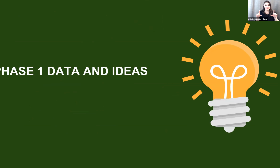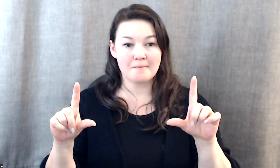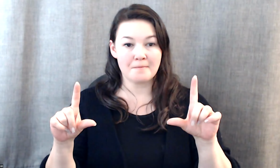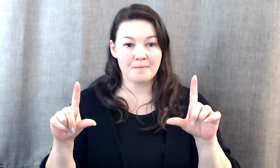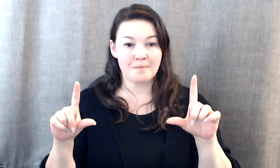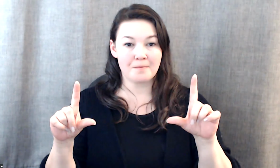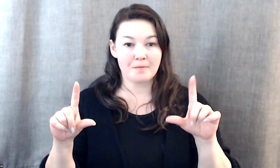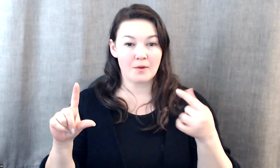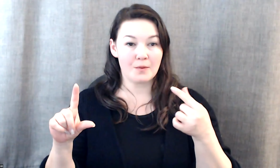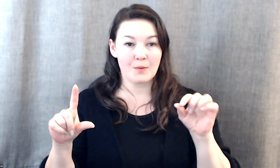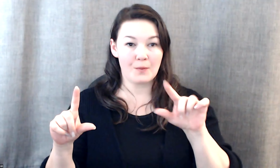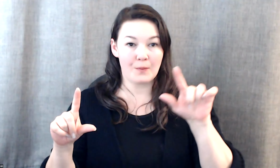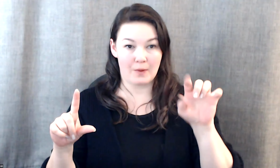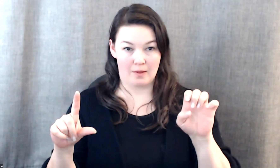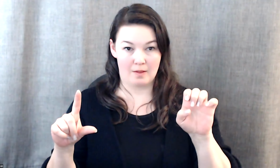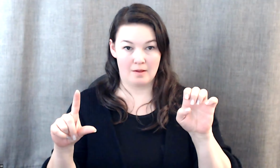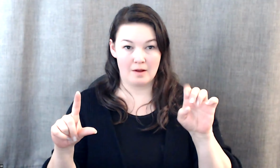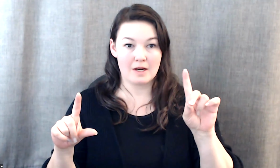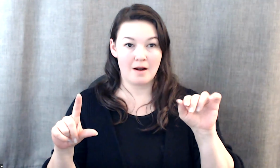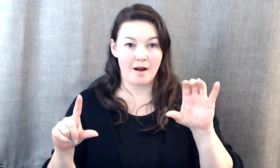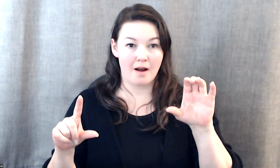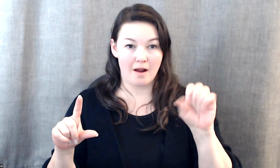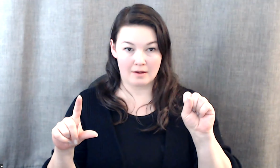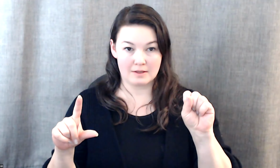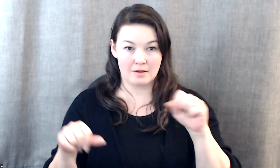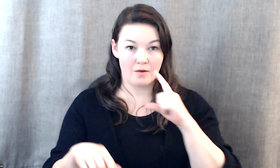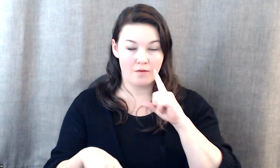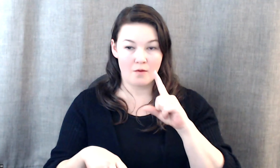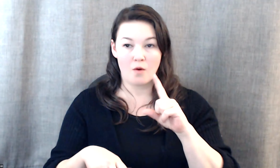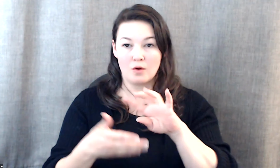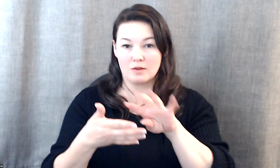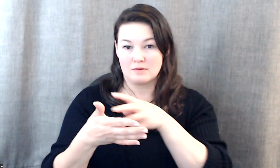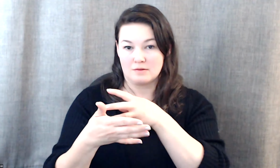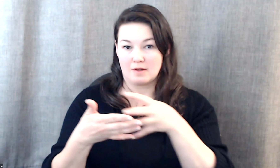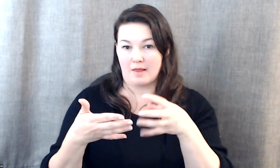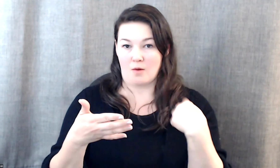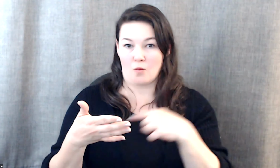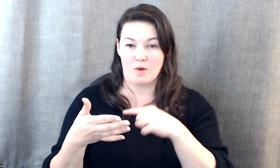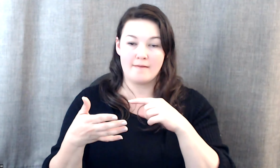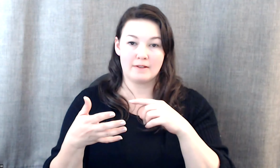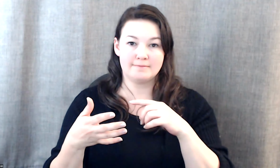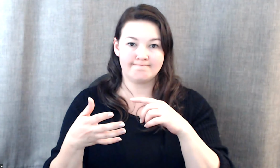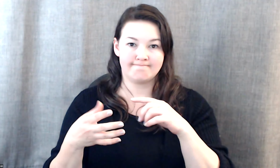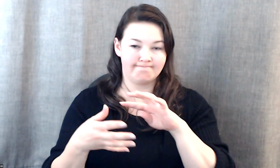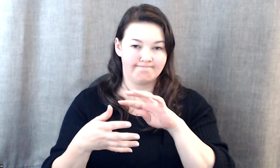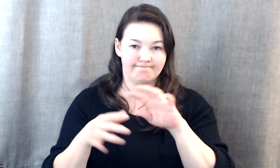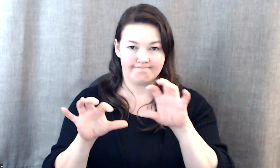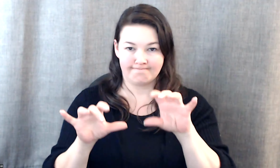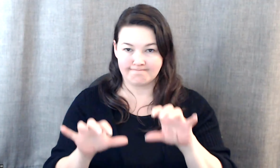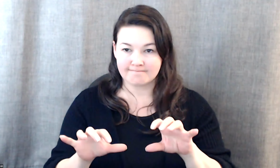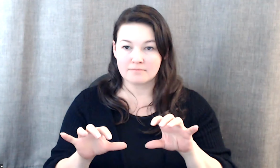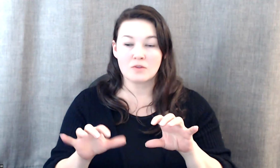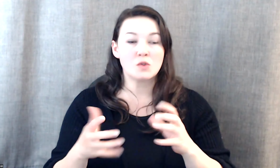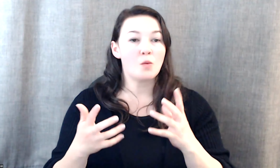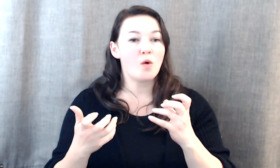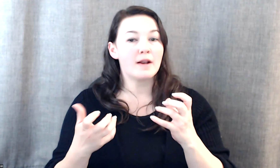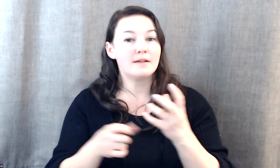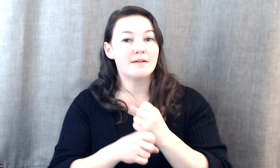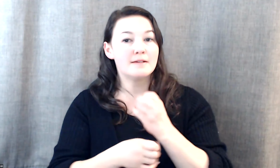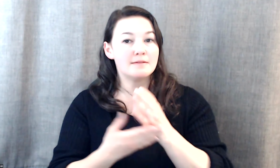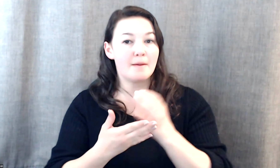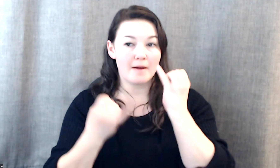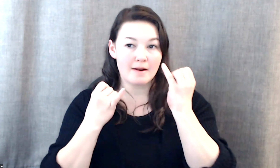Google Docs spreadsheet that we've developed, that we have started to implement some ideas, and we want to